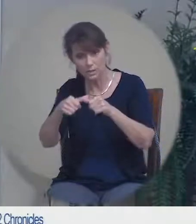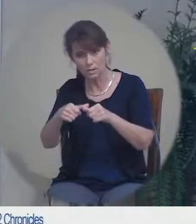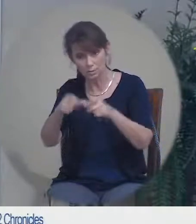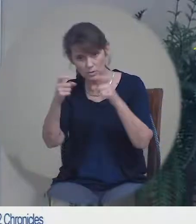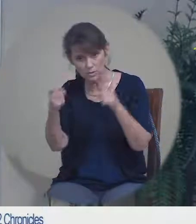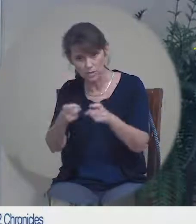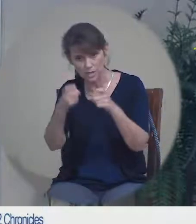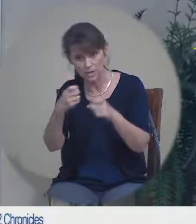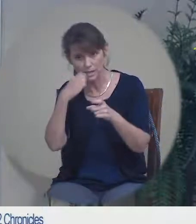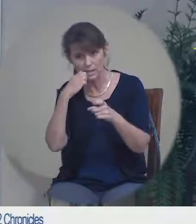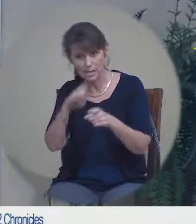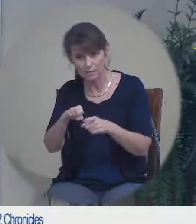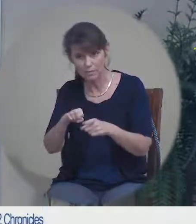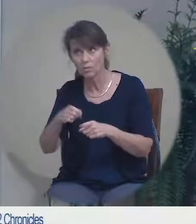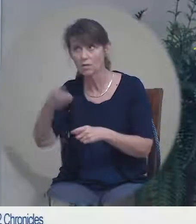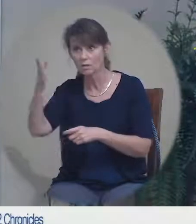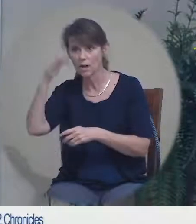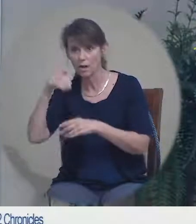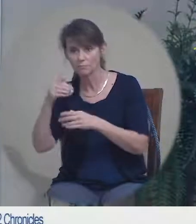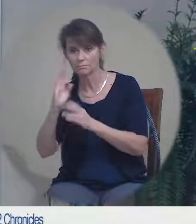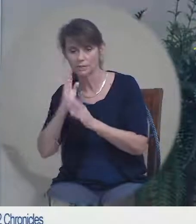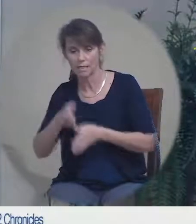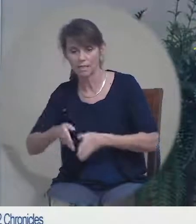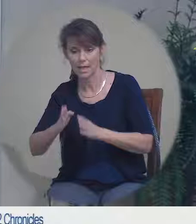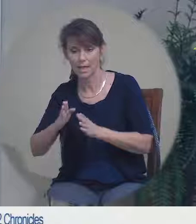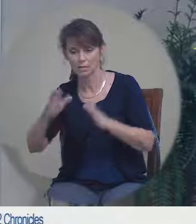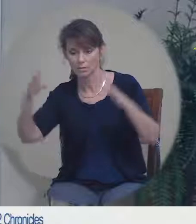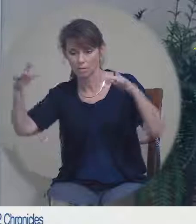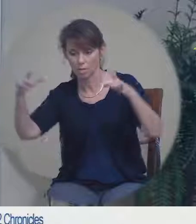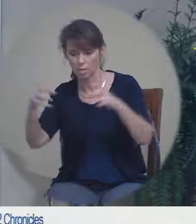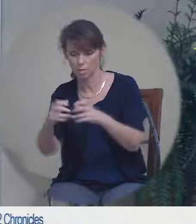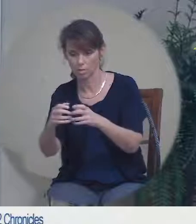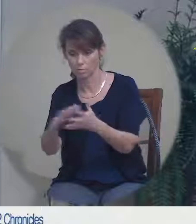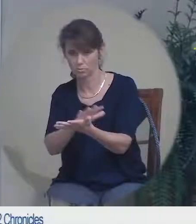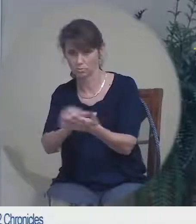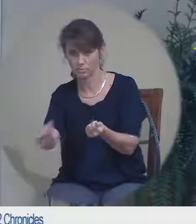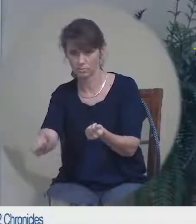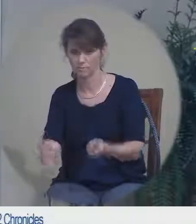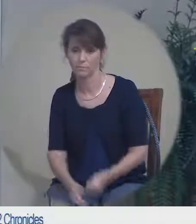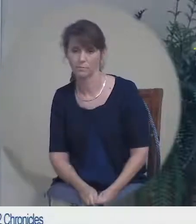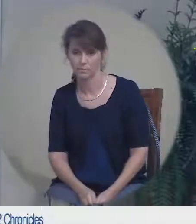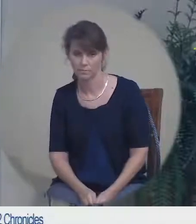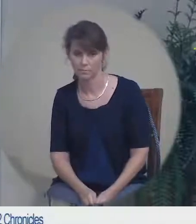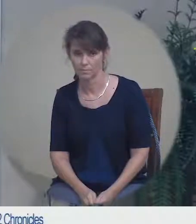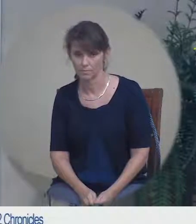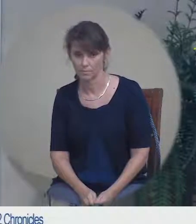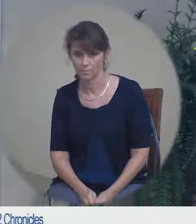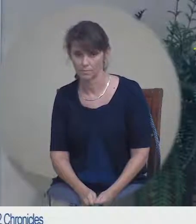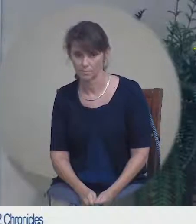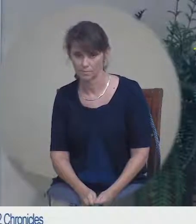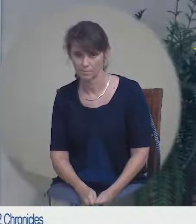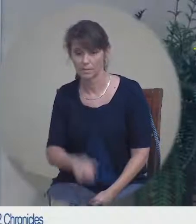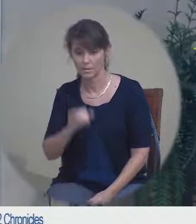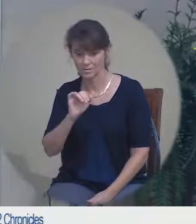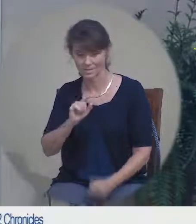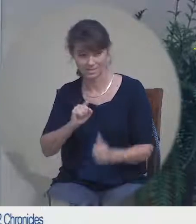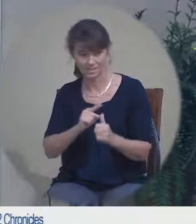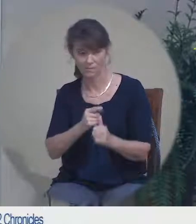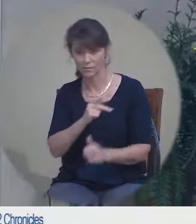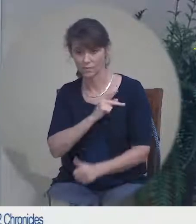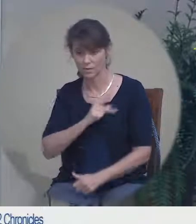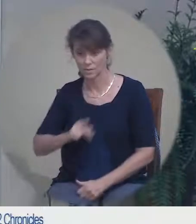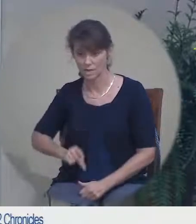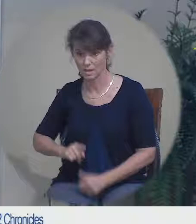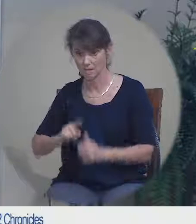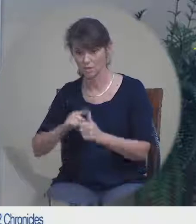of Jeroboam, the son of Nebat. And so that's the first king that we see of Israel, one of the first descendants of